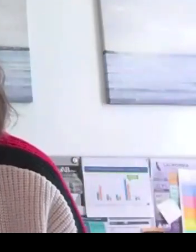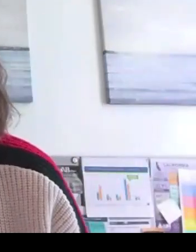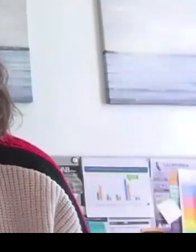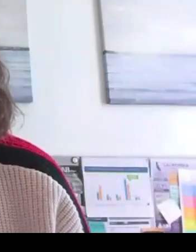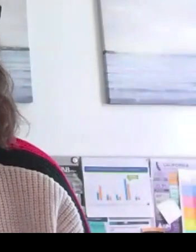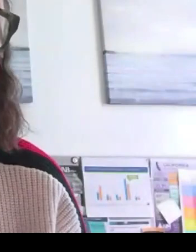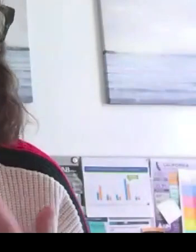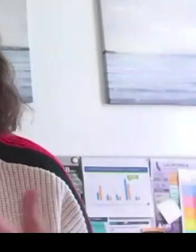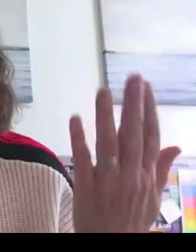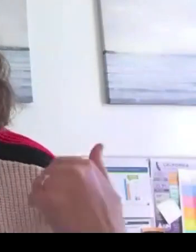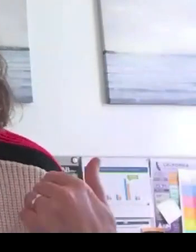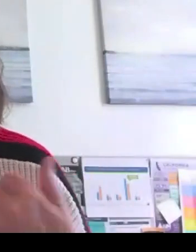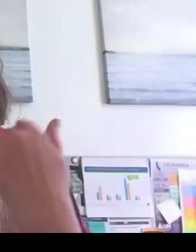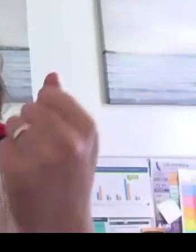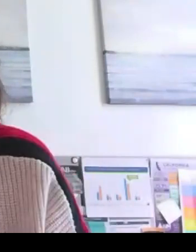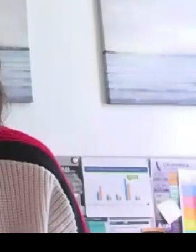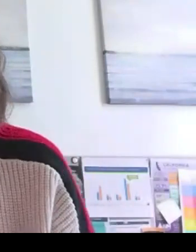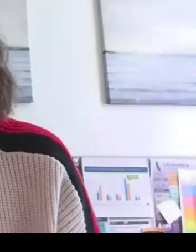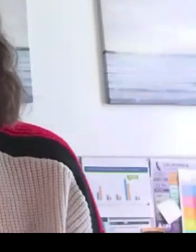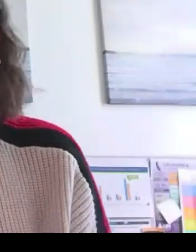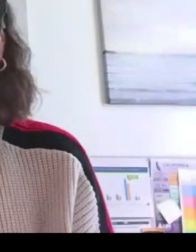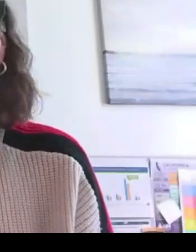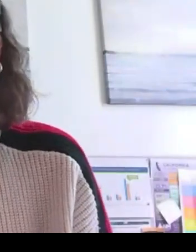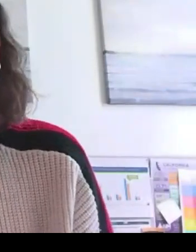is well, we're Is late, that- but let's do it now.